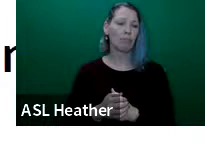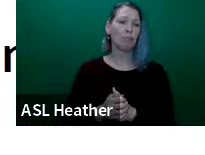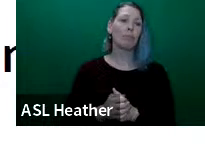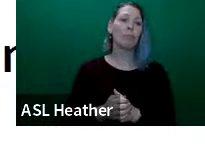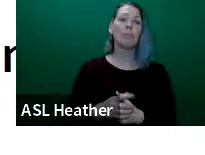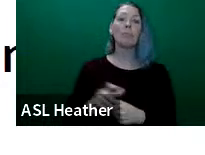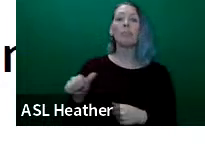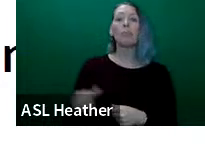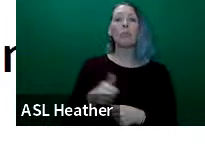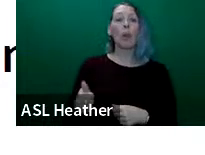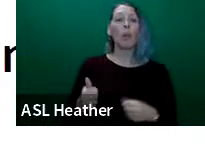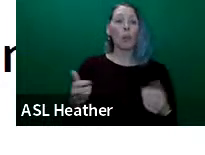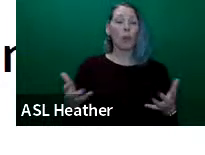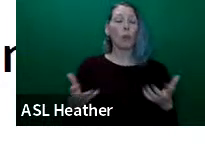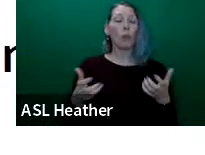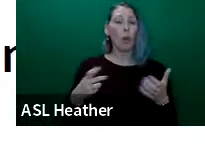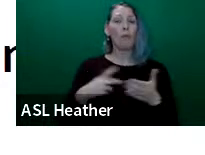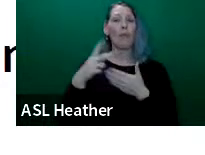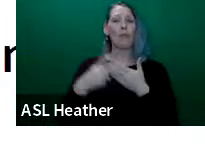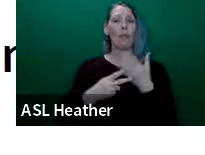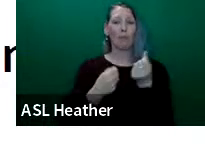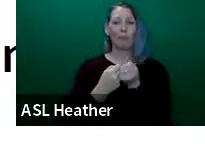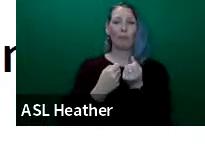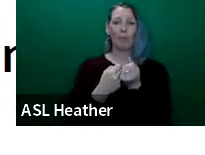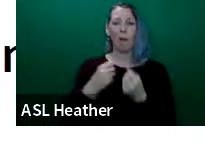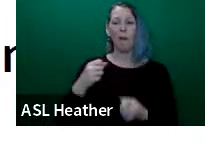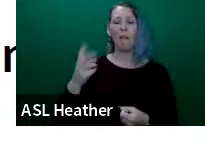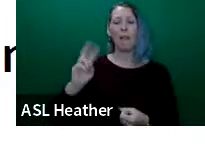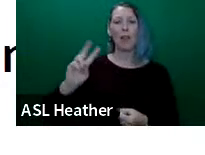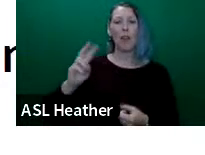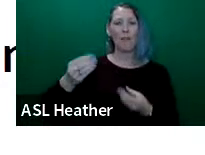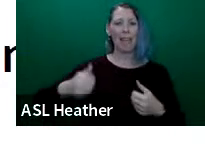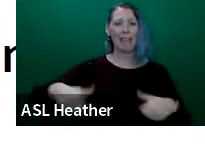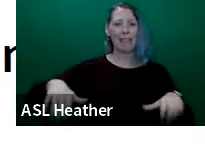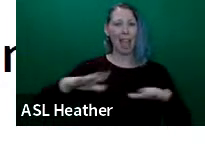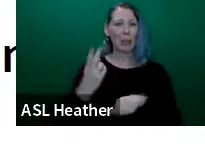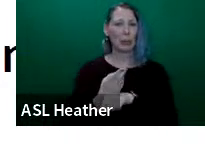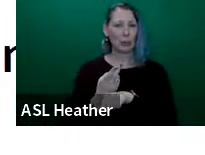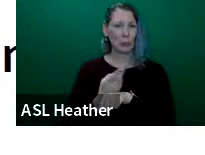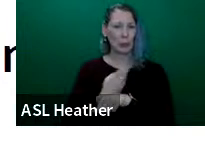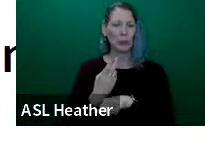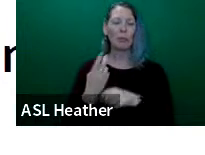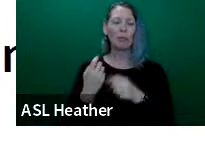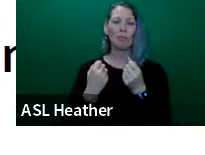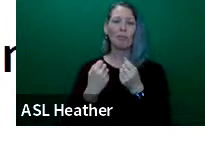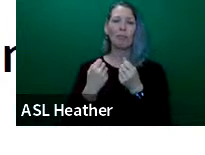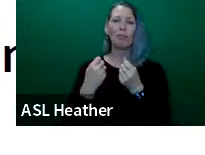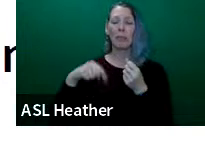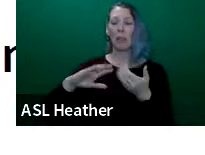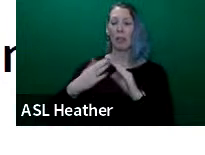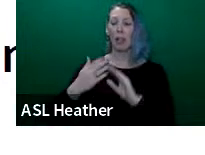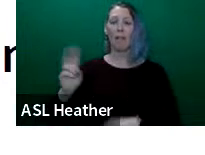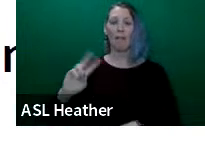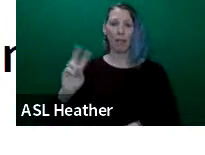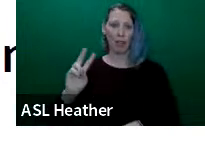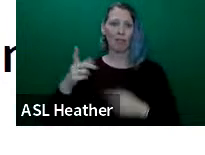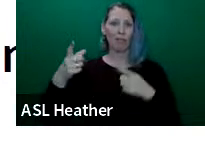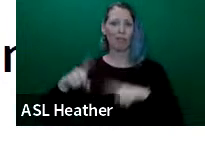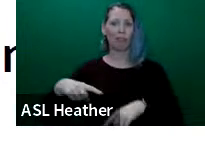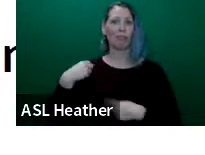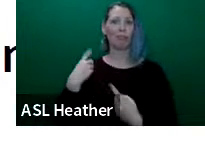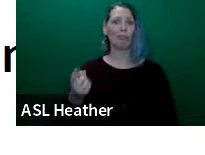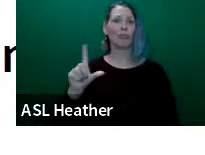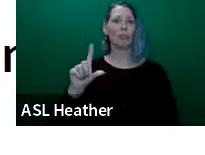The other thing we want to do as a program is support Vancouver's land use and development goals. Significant investment in downtown Vancouver has occurred since the